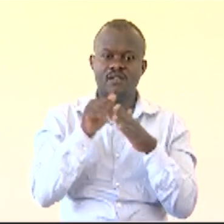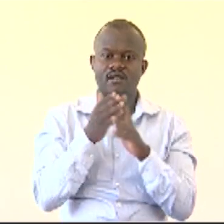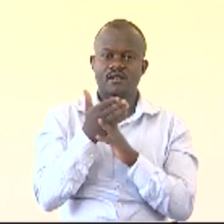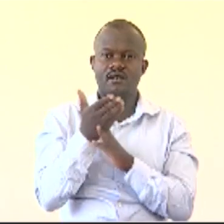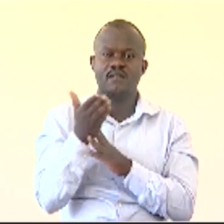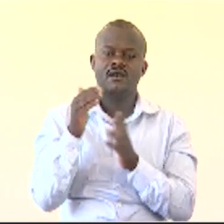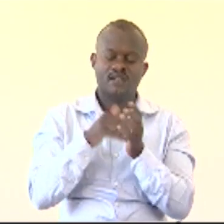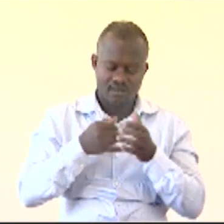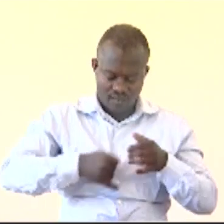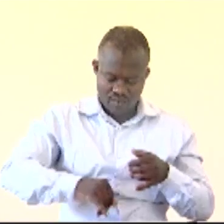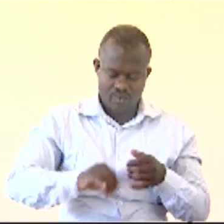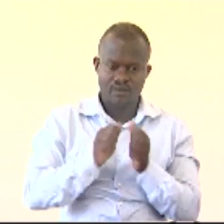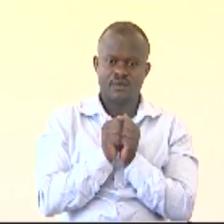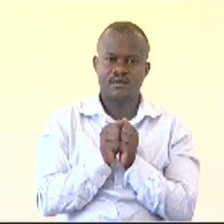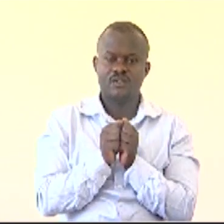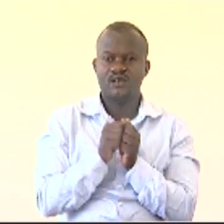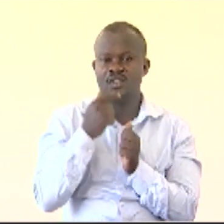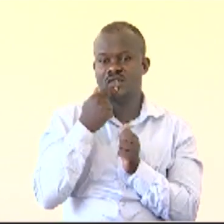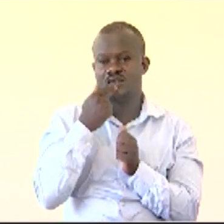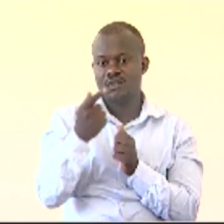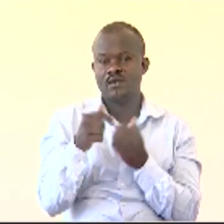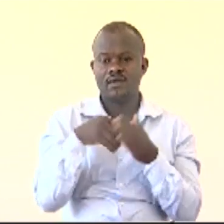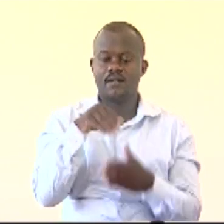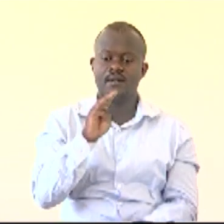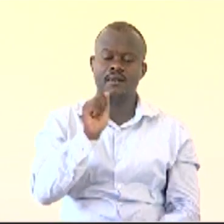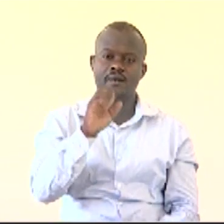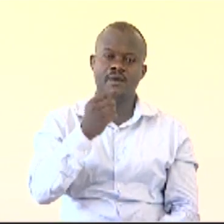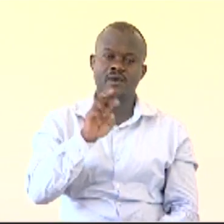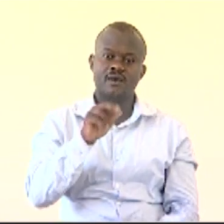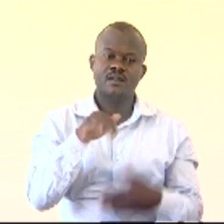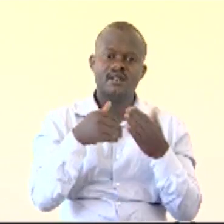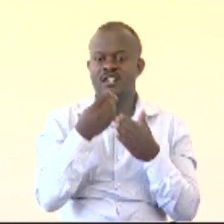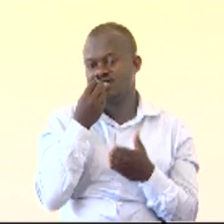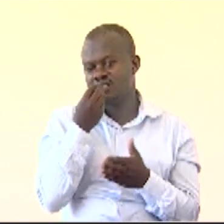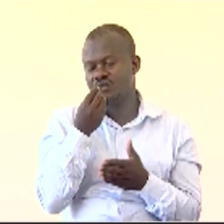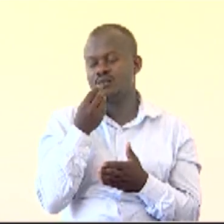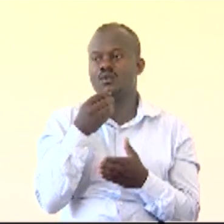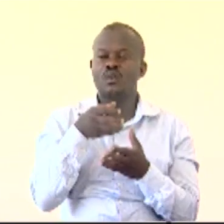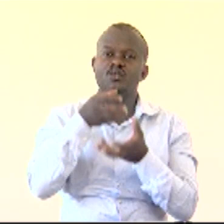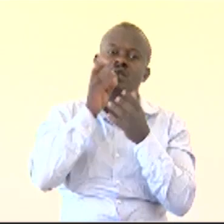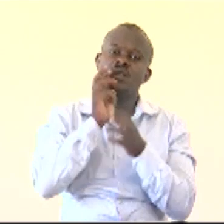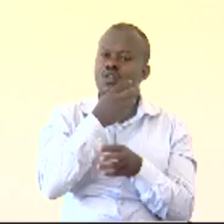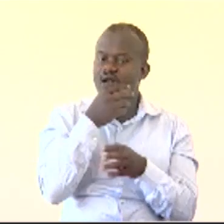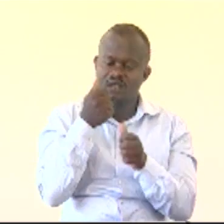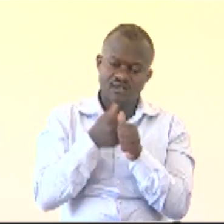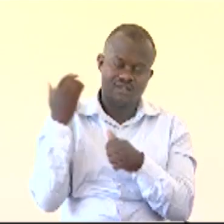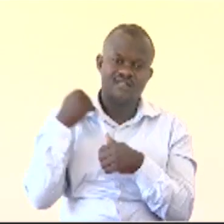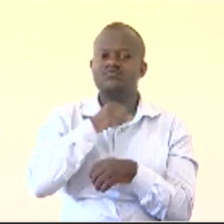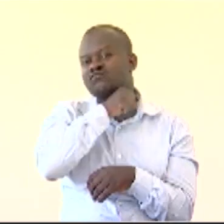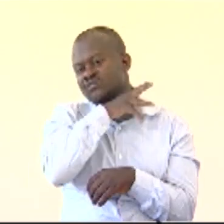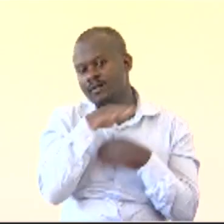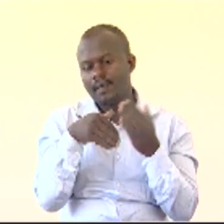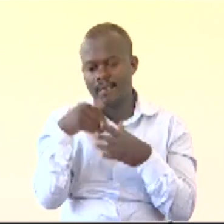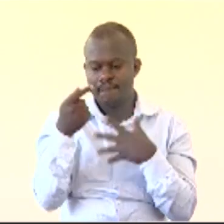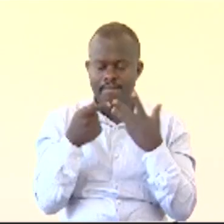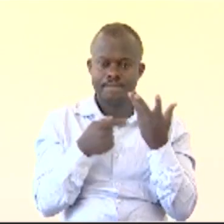even the urine. So the bacteria is spread by eating food or drinking water that has been contaminated with feces or